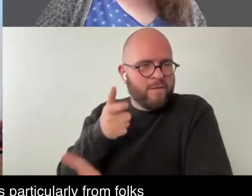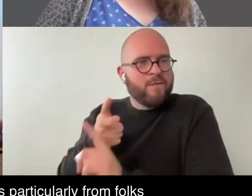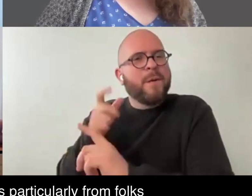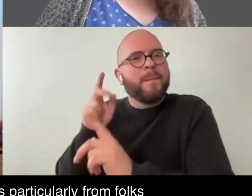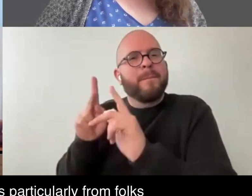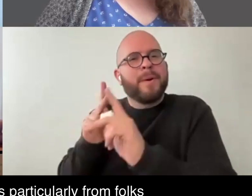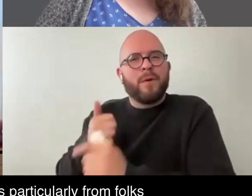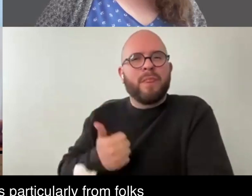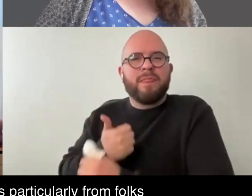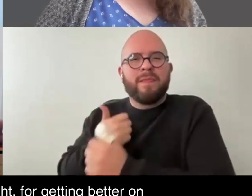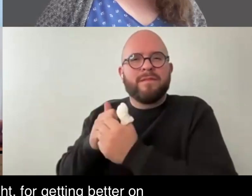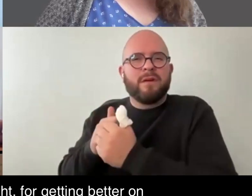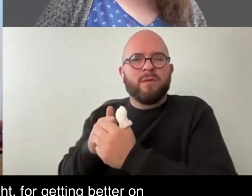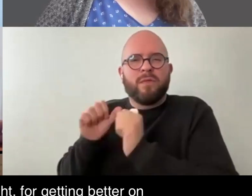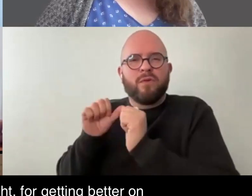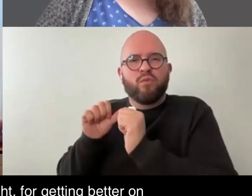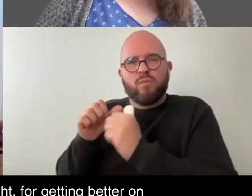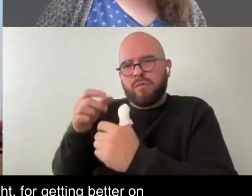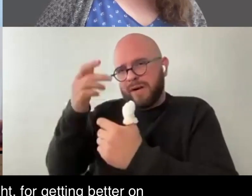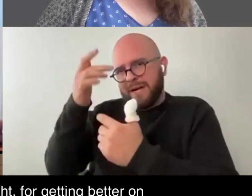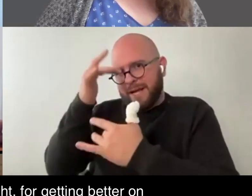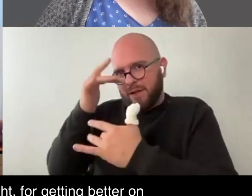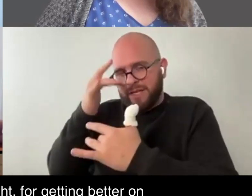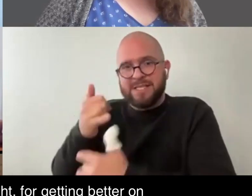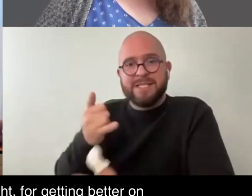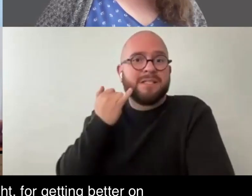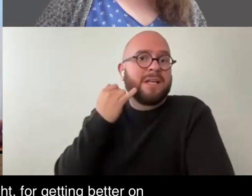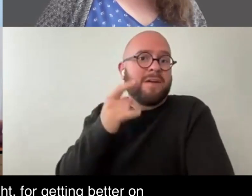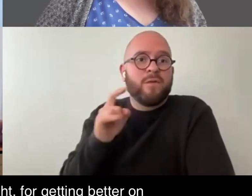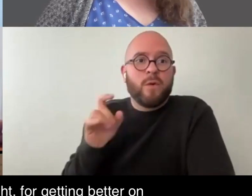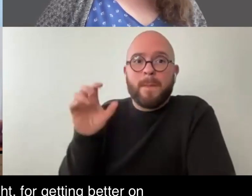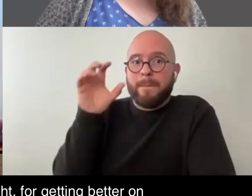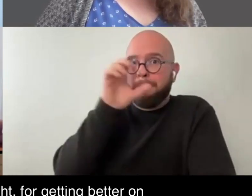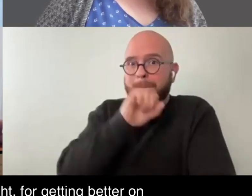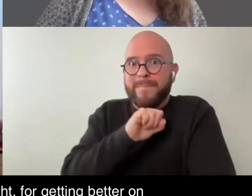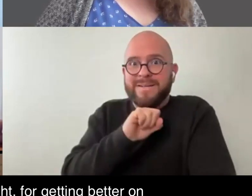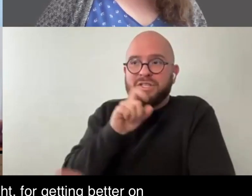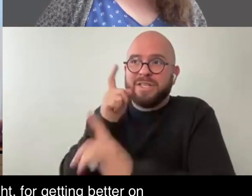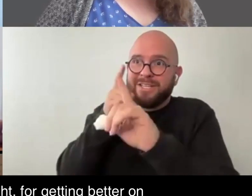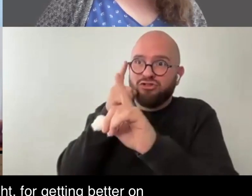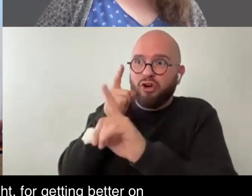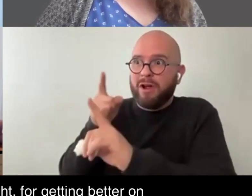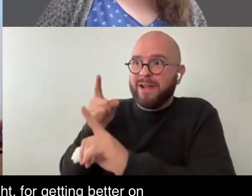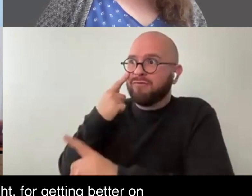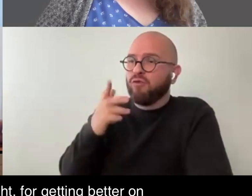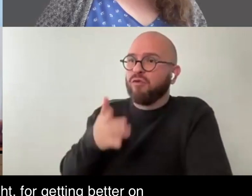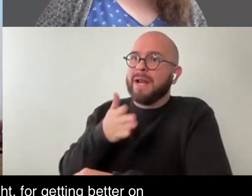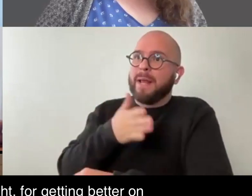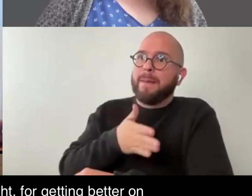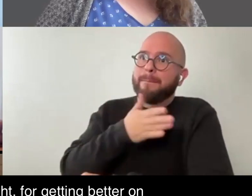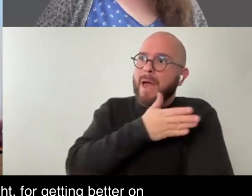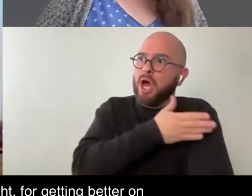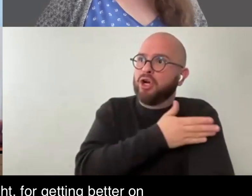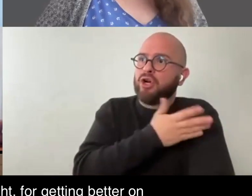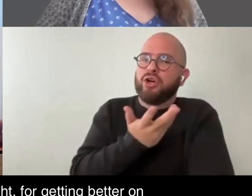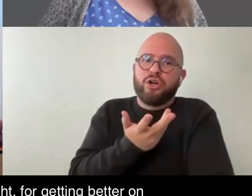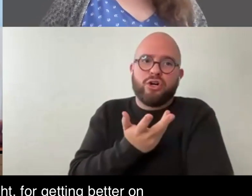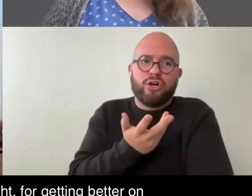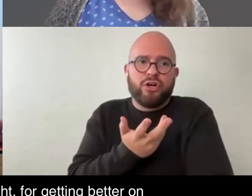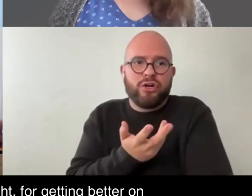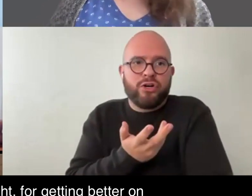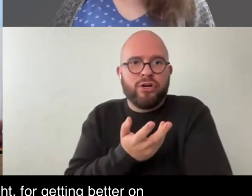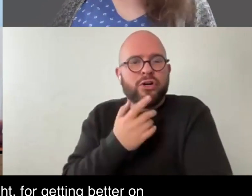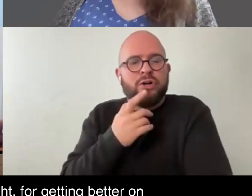living with chronic illness, like if you miss those targets, right, for getting better on a particular trajectory, it's